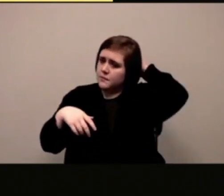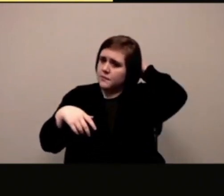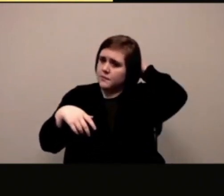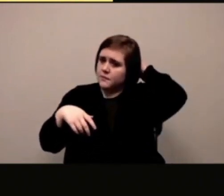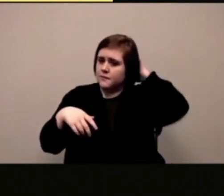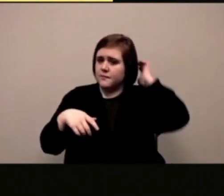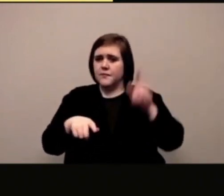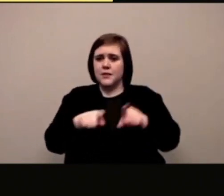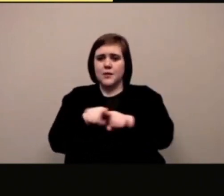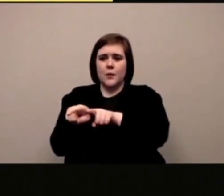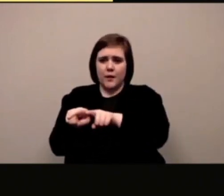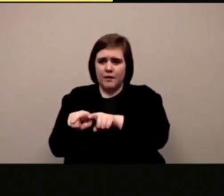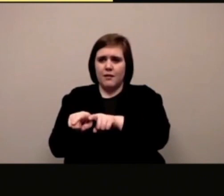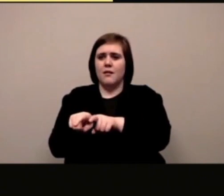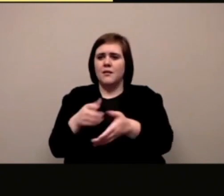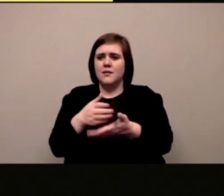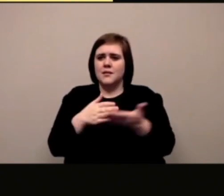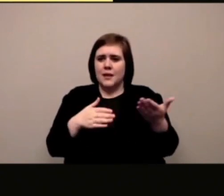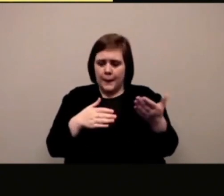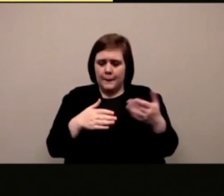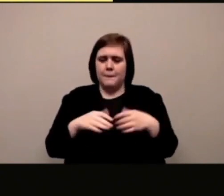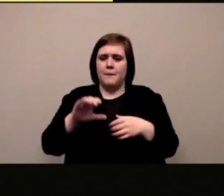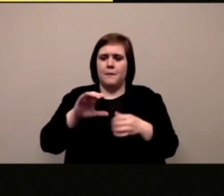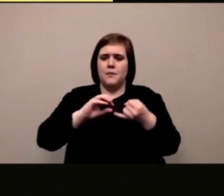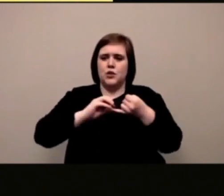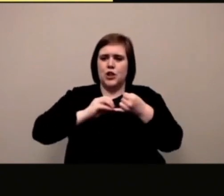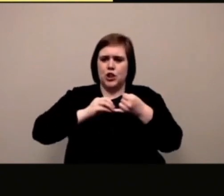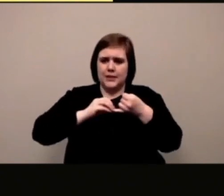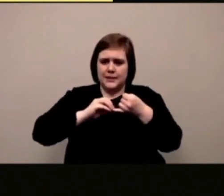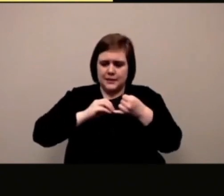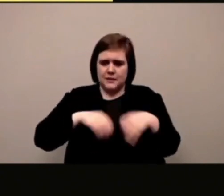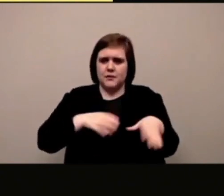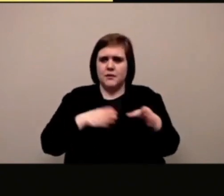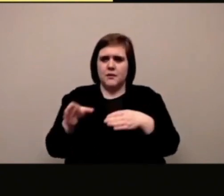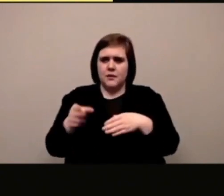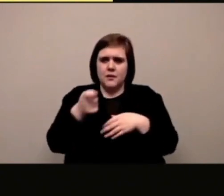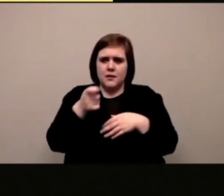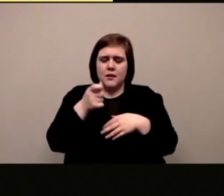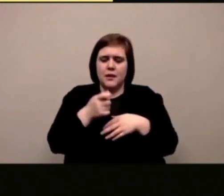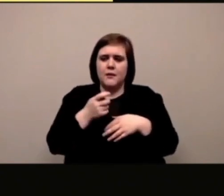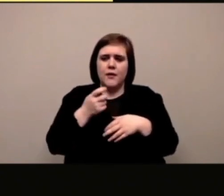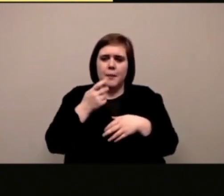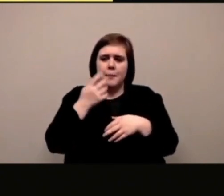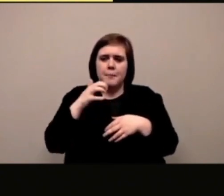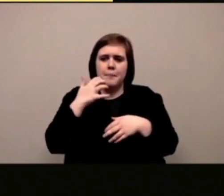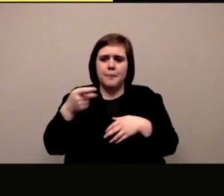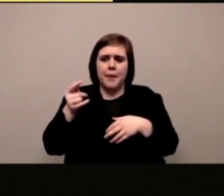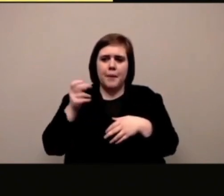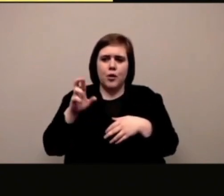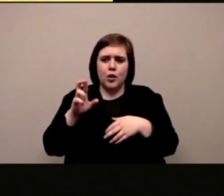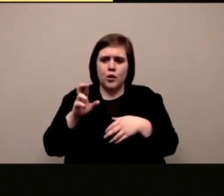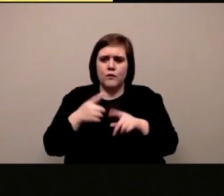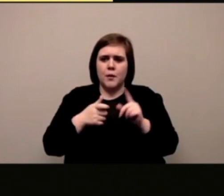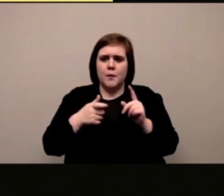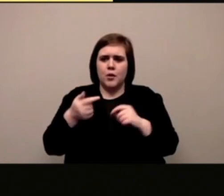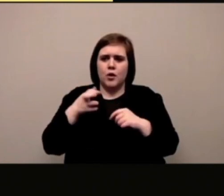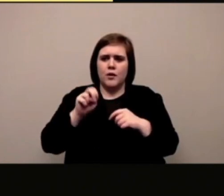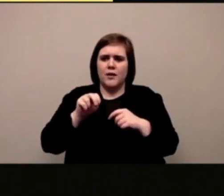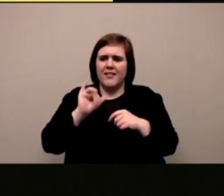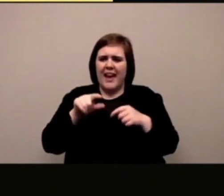as some ground cherries and a piece of a pepper from the garden. And this,